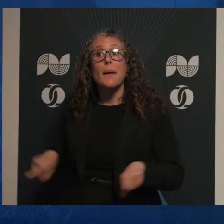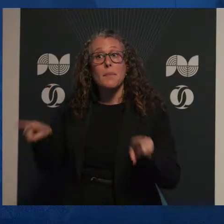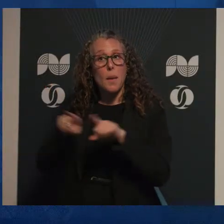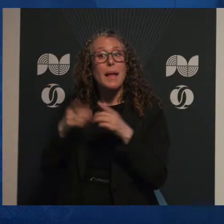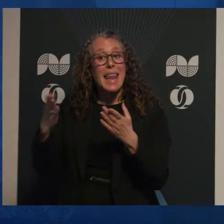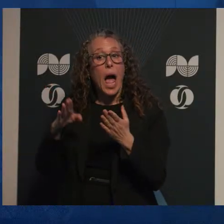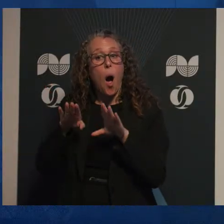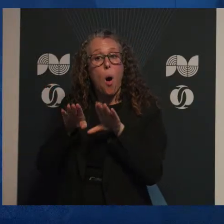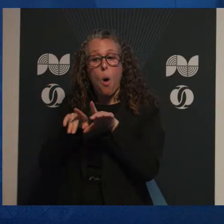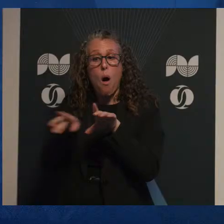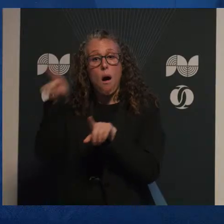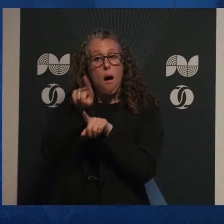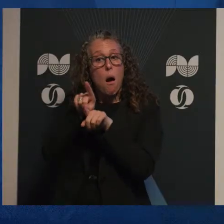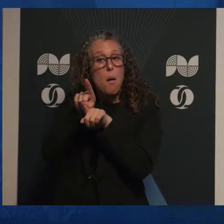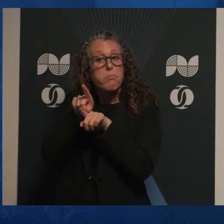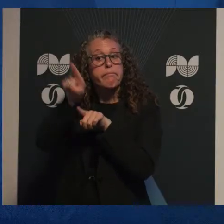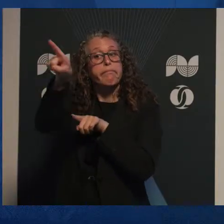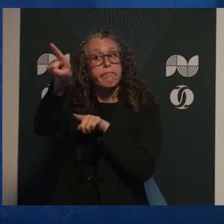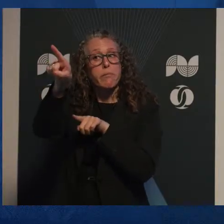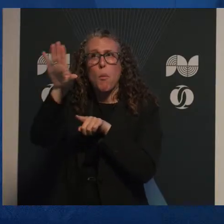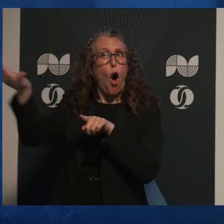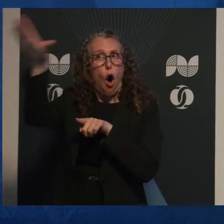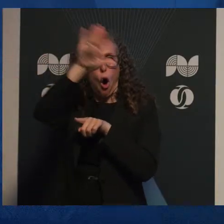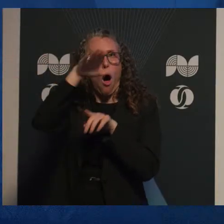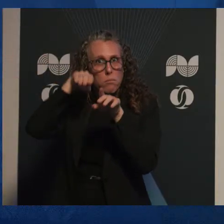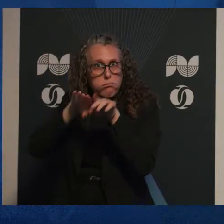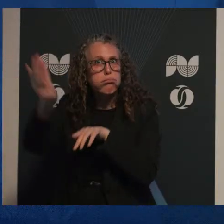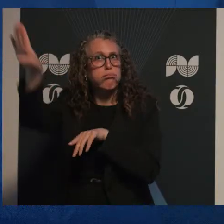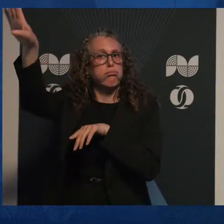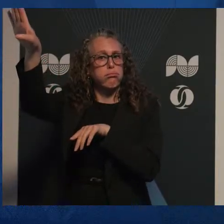but still, it's going up everywhere. So